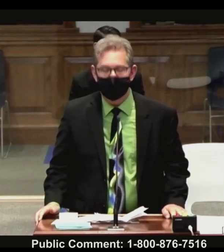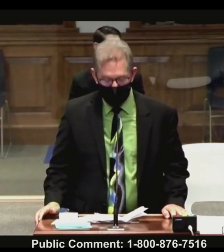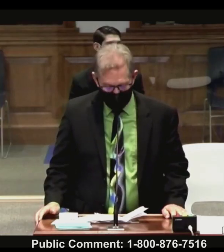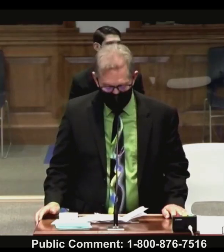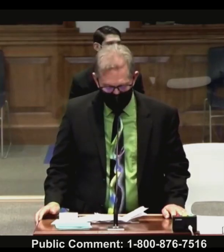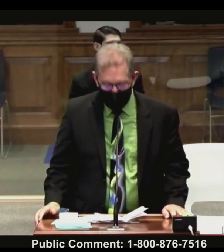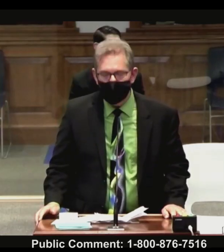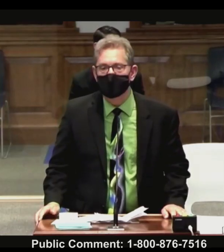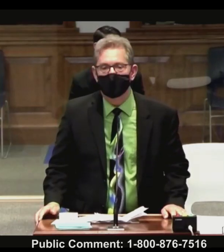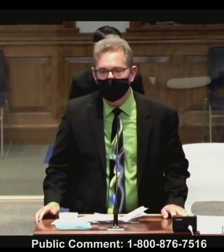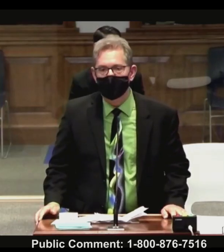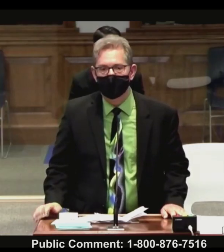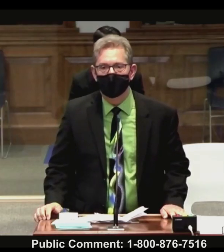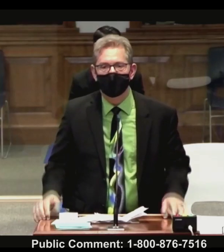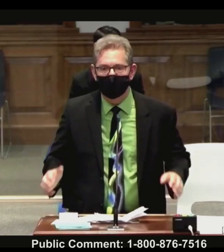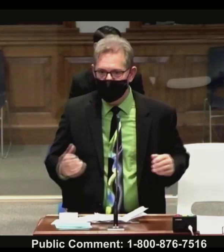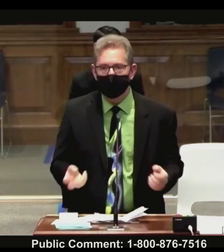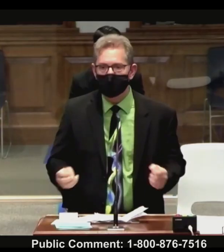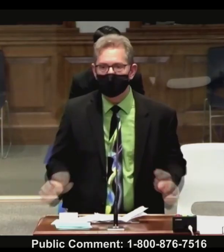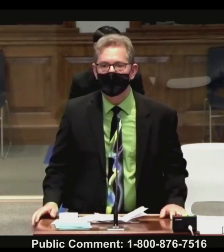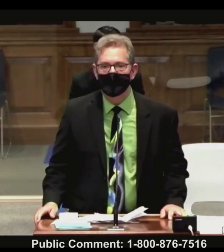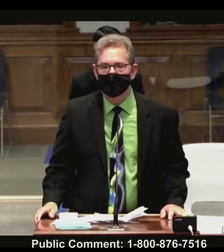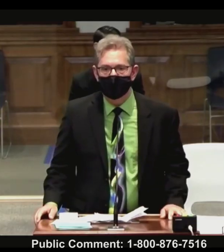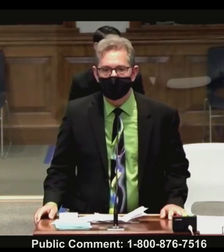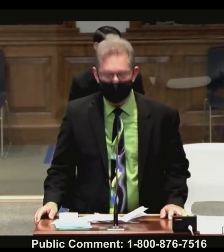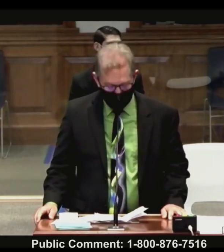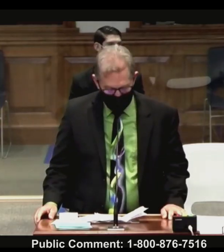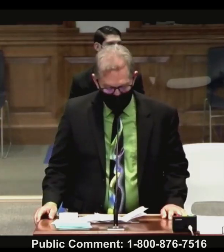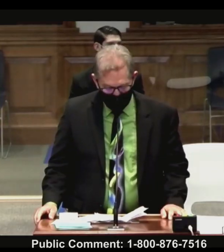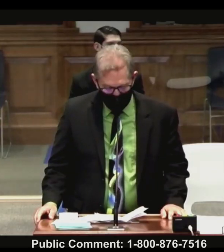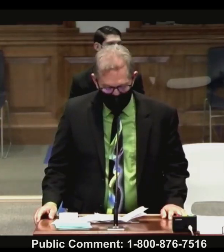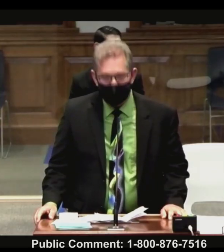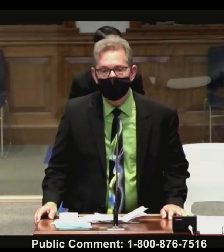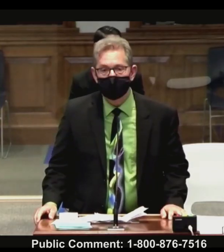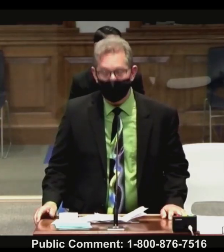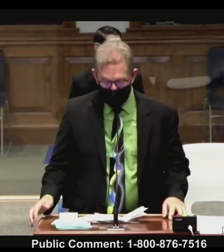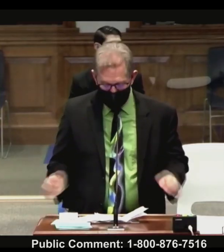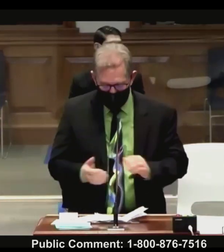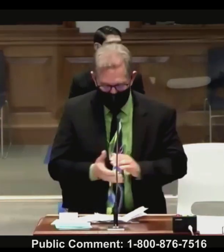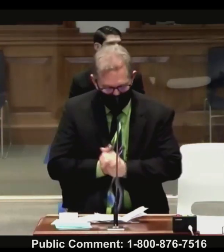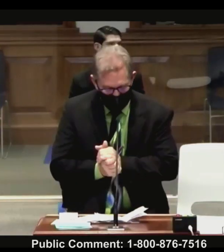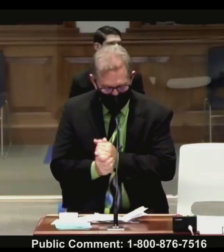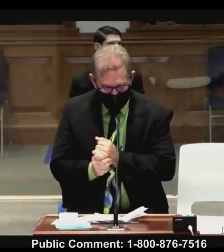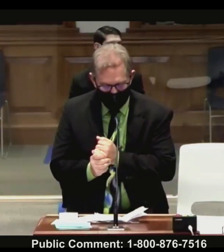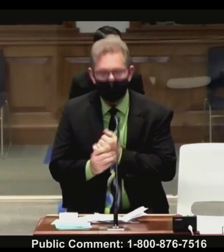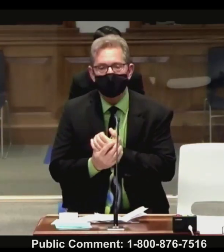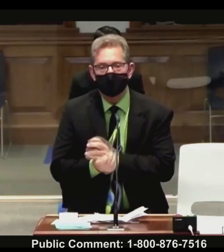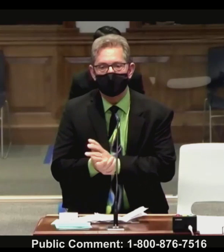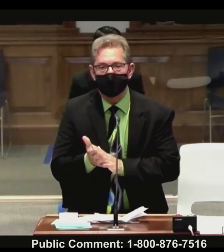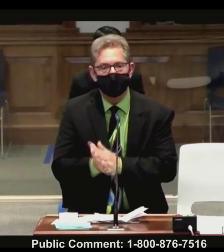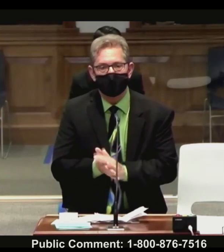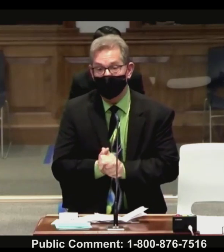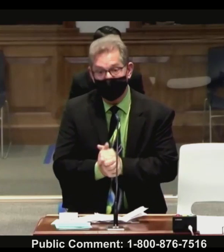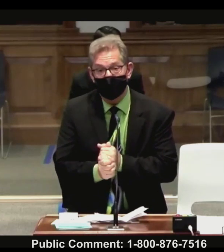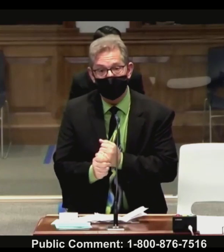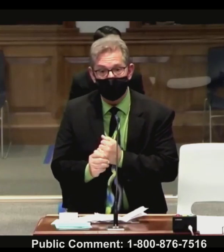was in awe of the way he captured their attention and how they adored him, and he was both inspirational